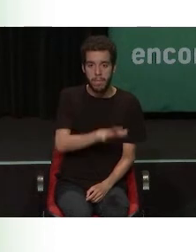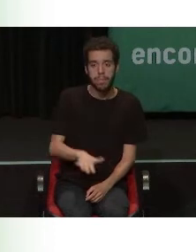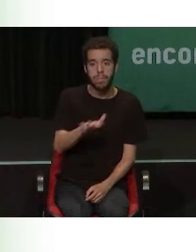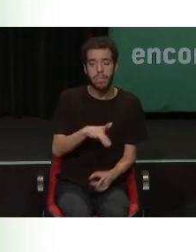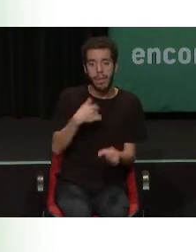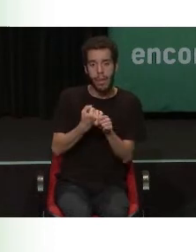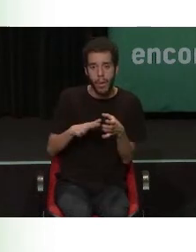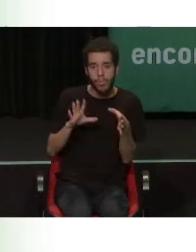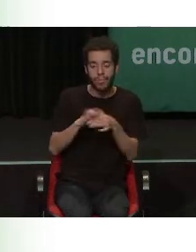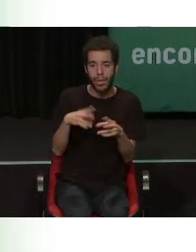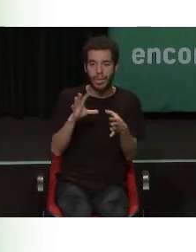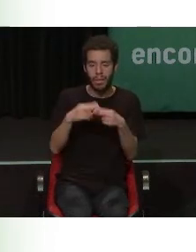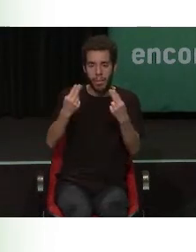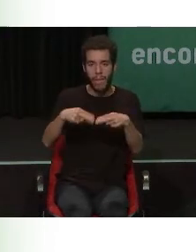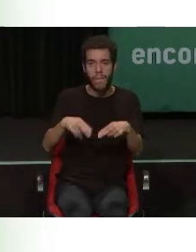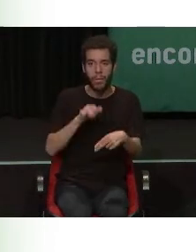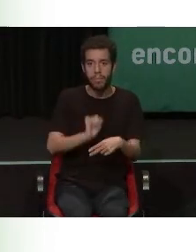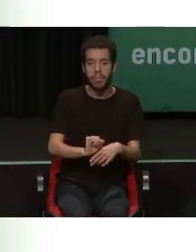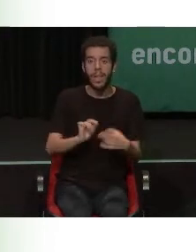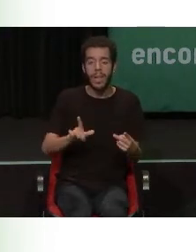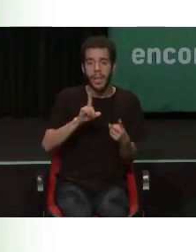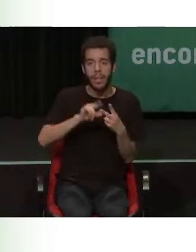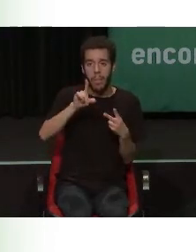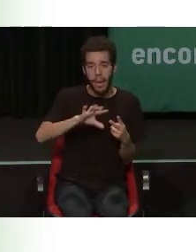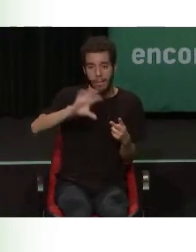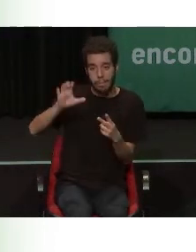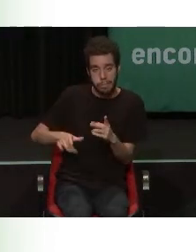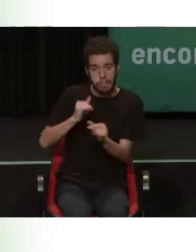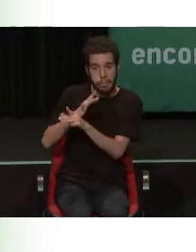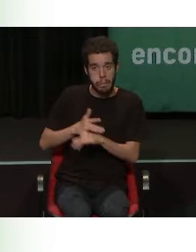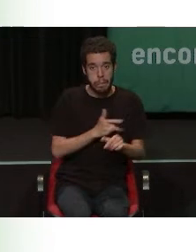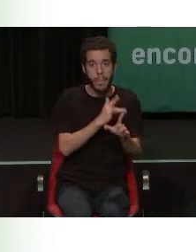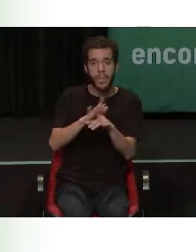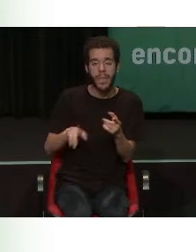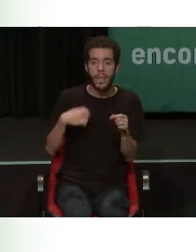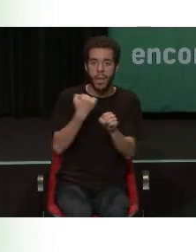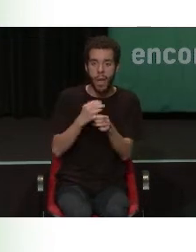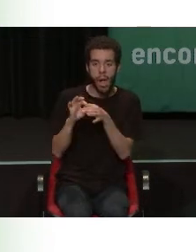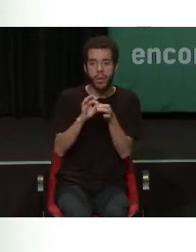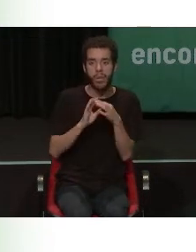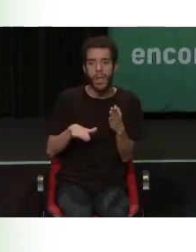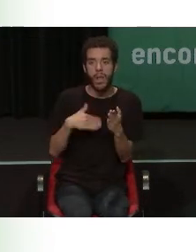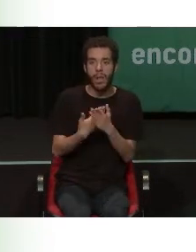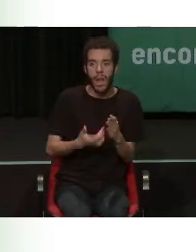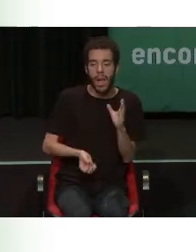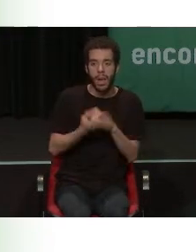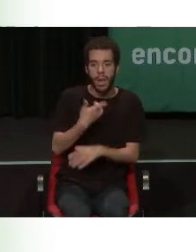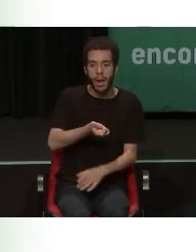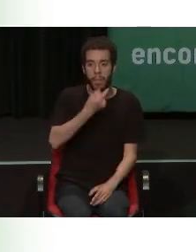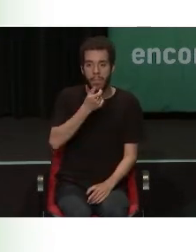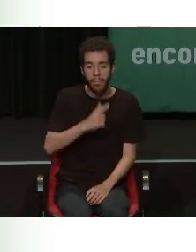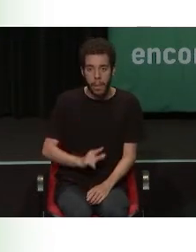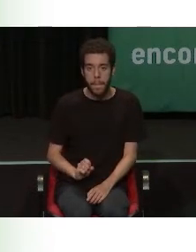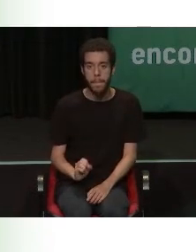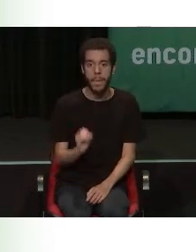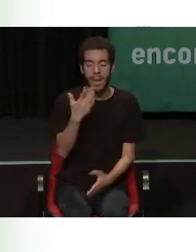Sans Frontières and Medicines Patent Pool. And we made the first drug master file and the first new drug application for